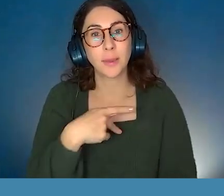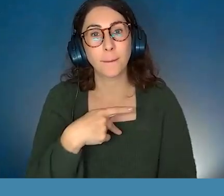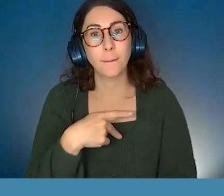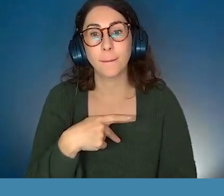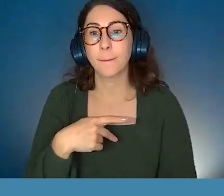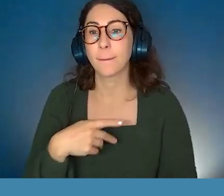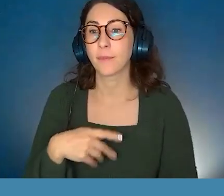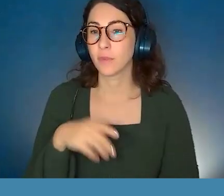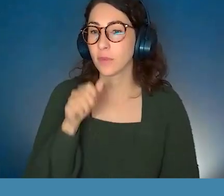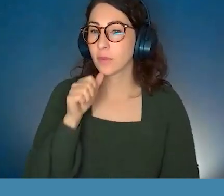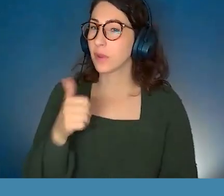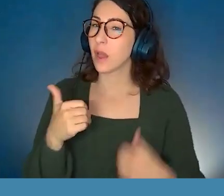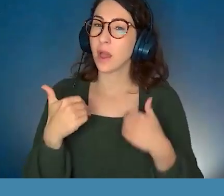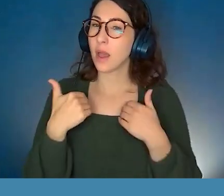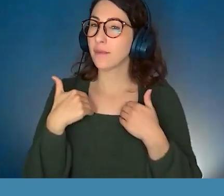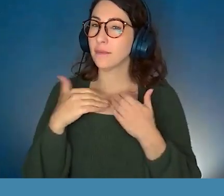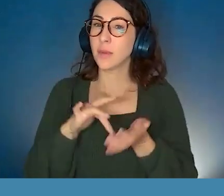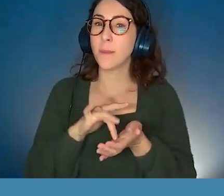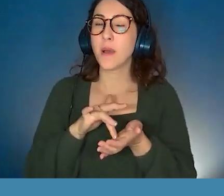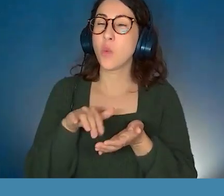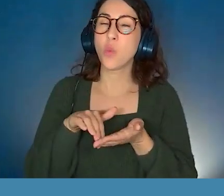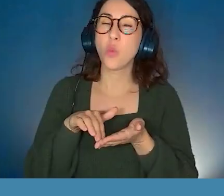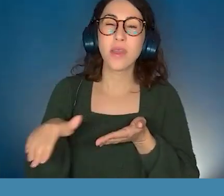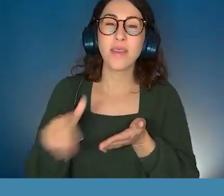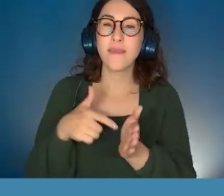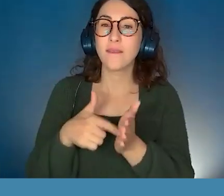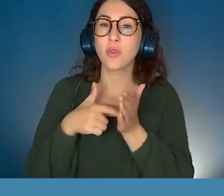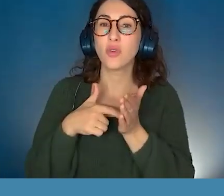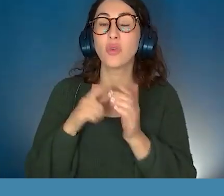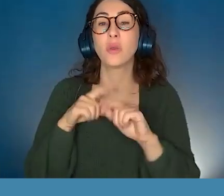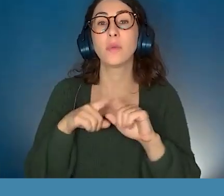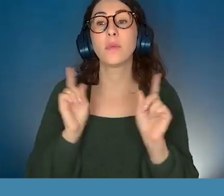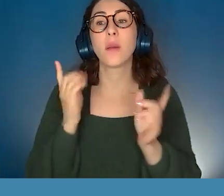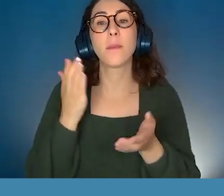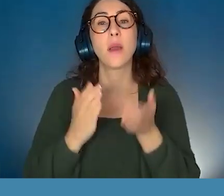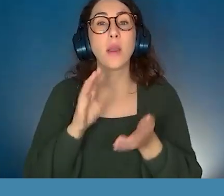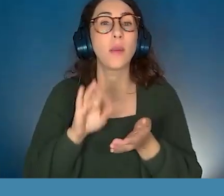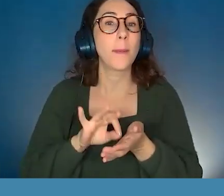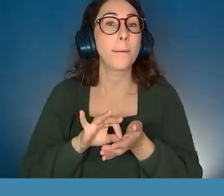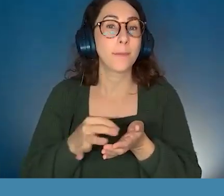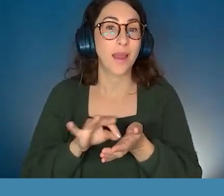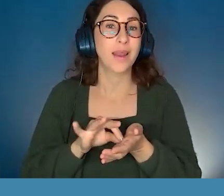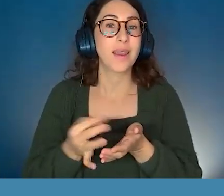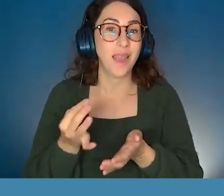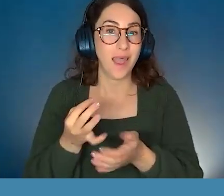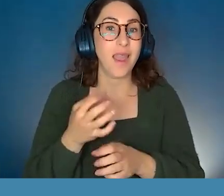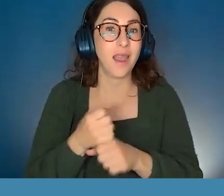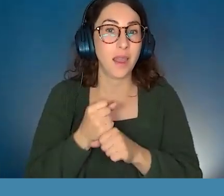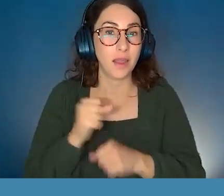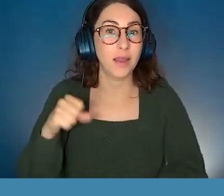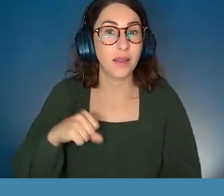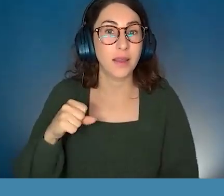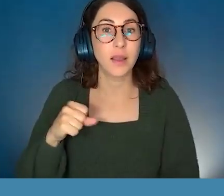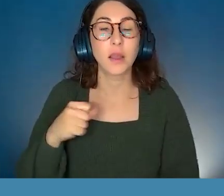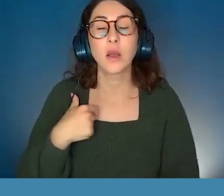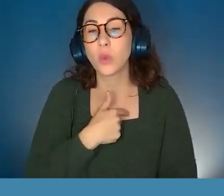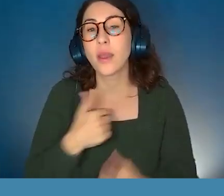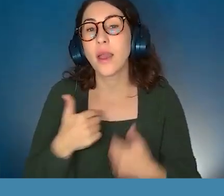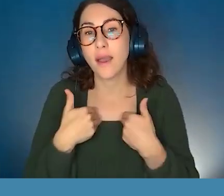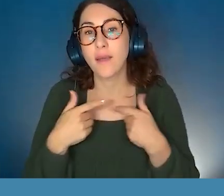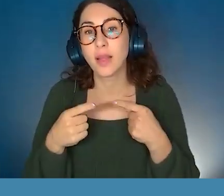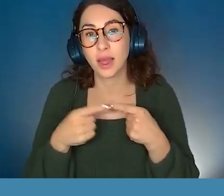think they have to be on the med waiver, but they may have to be a Medicaid recipient. But there is a link that we can send you with